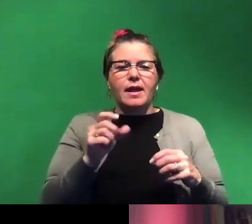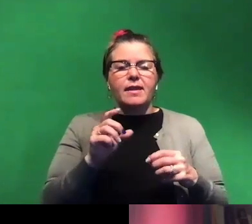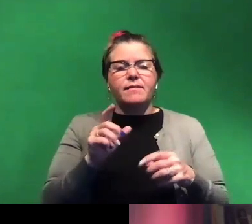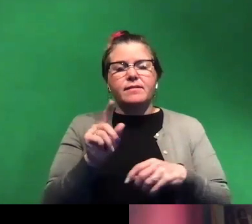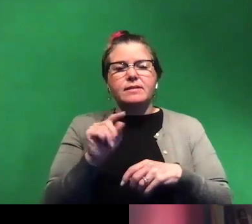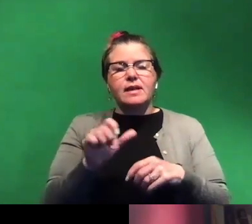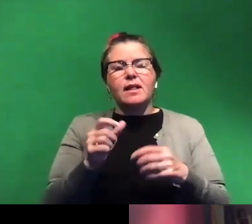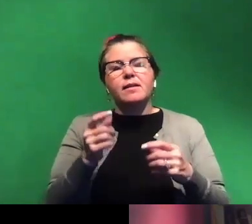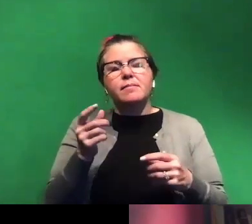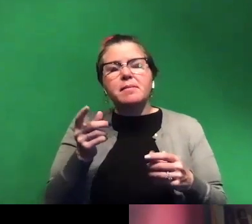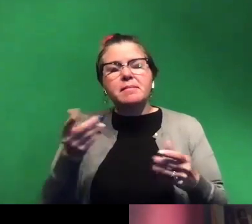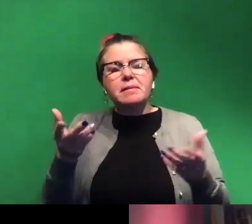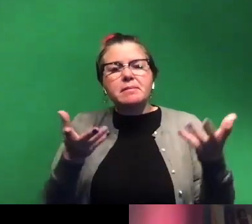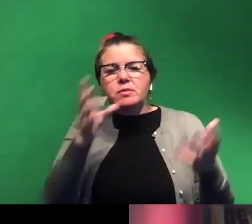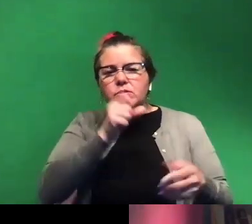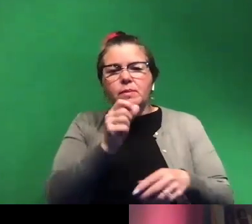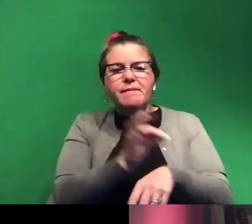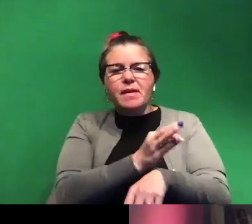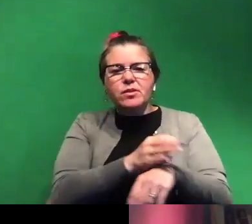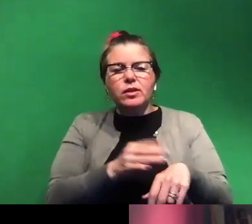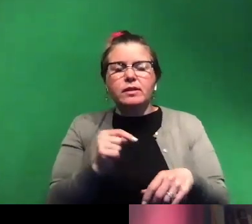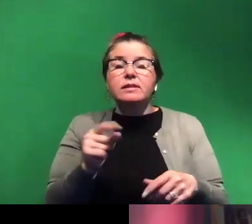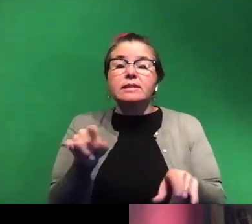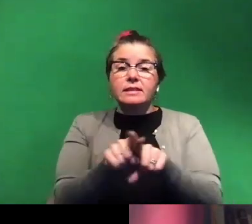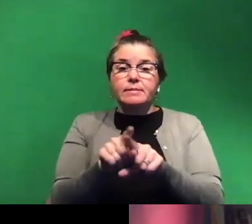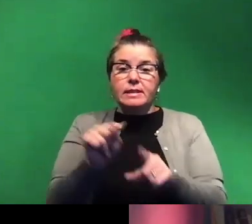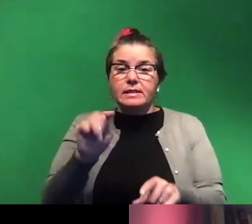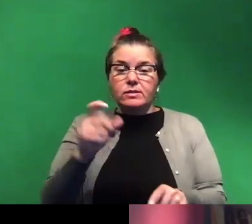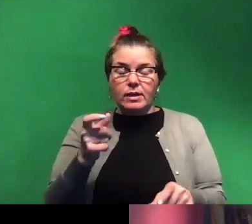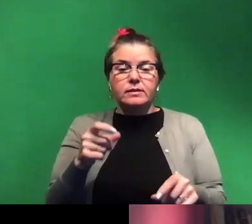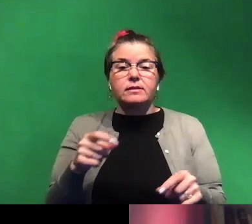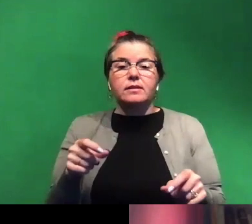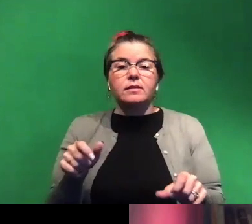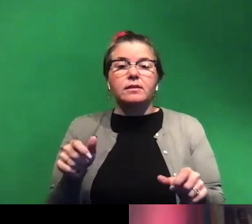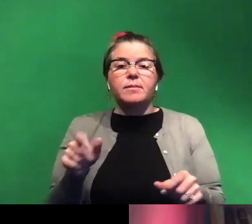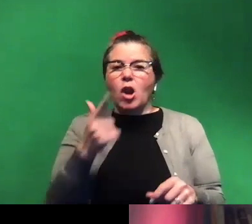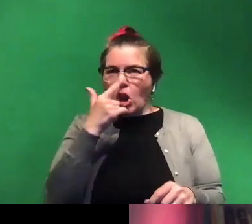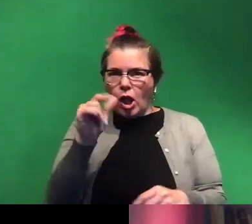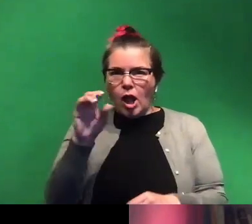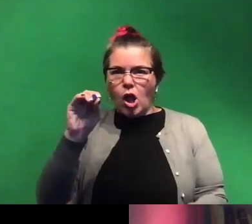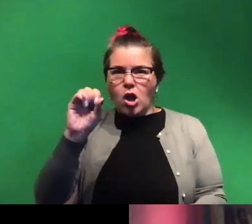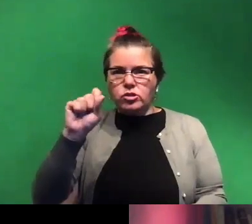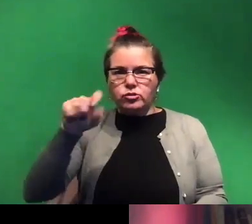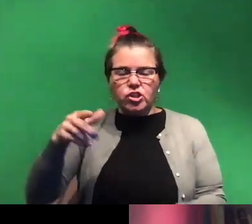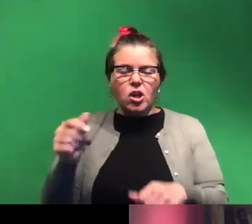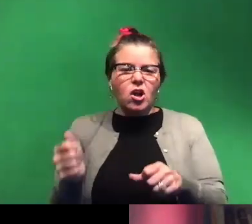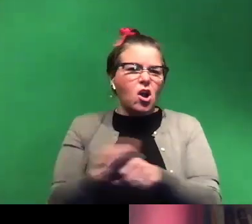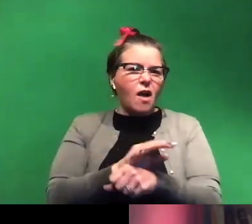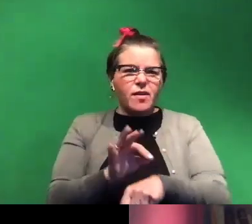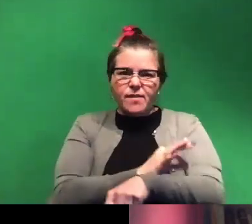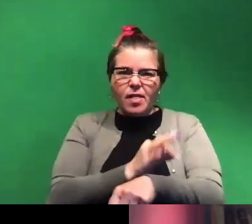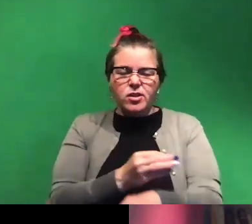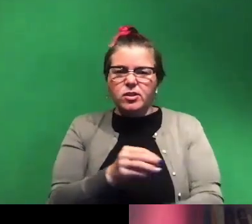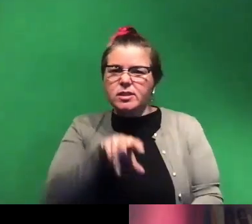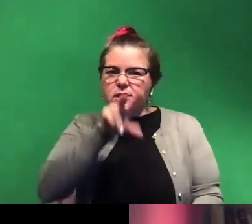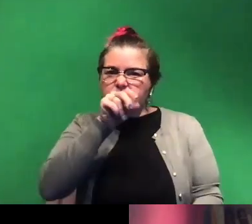So if you imagine an animal the size of a T-Rex with the basic chassis of an ostrich, covered in feathers, this duckbill type